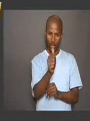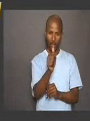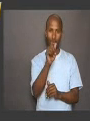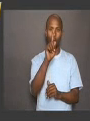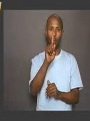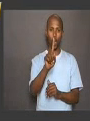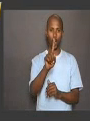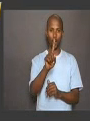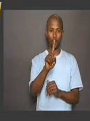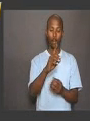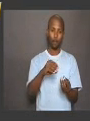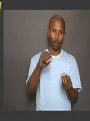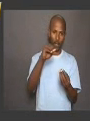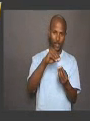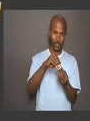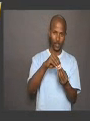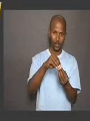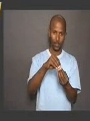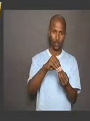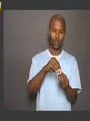A1 plus